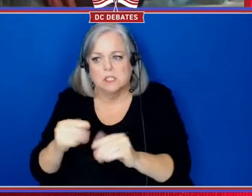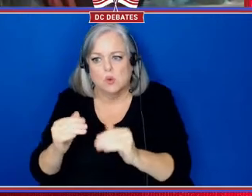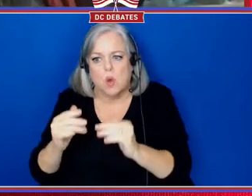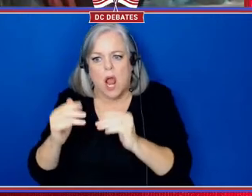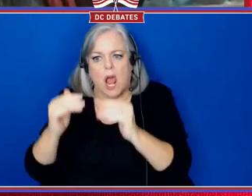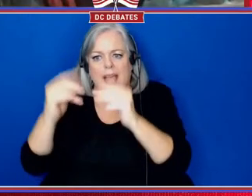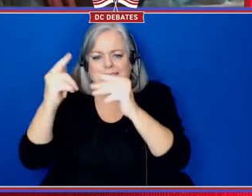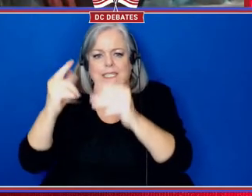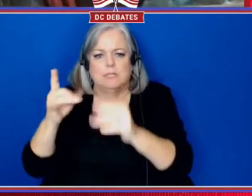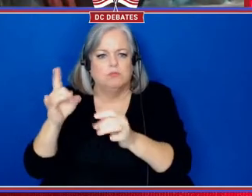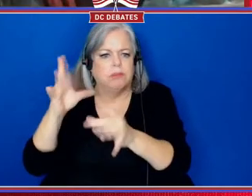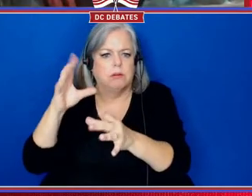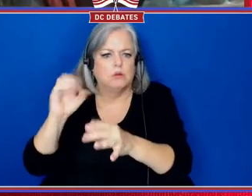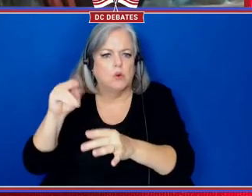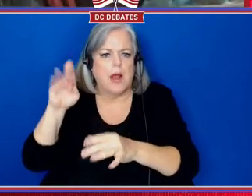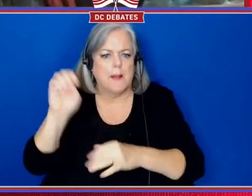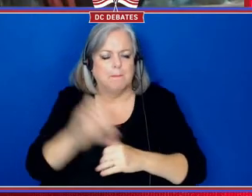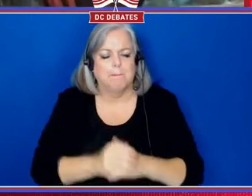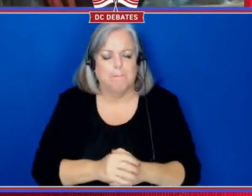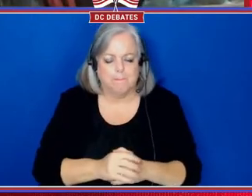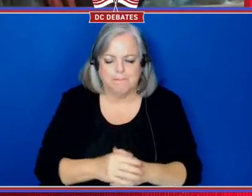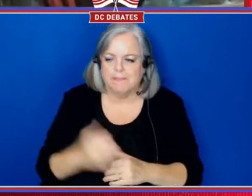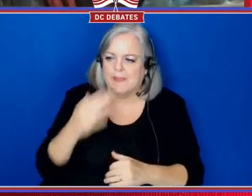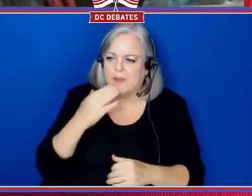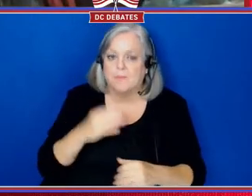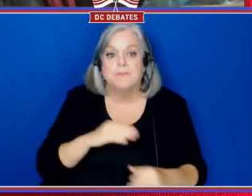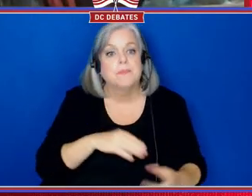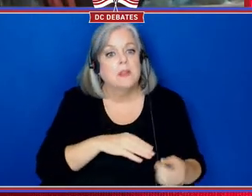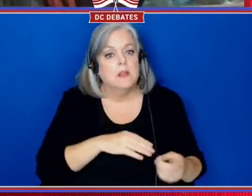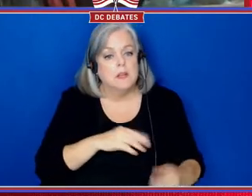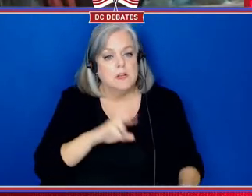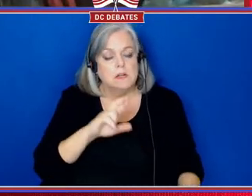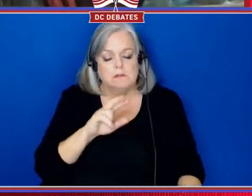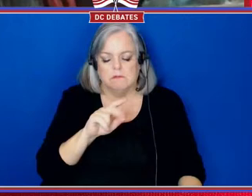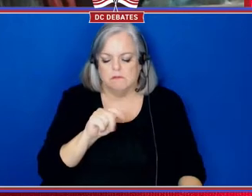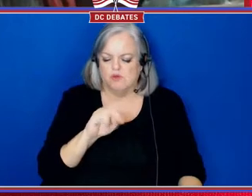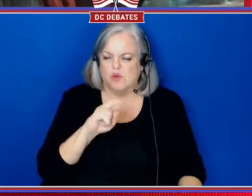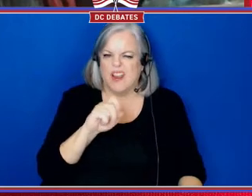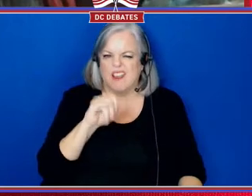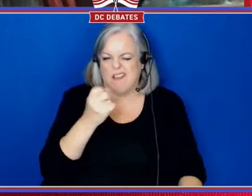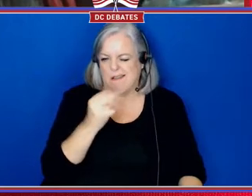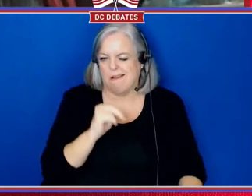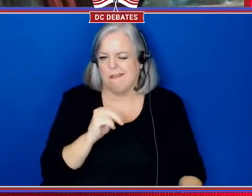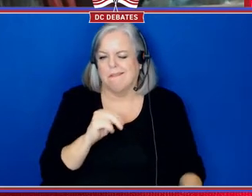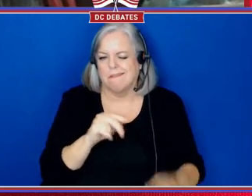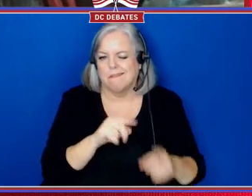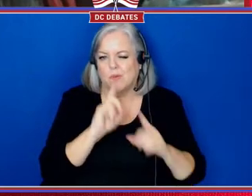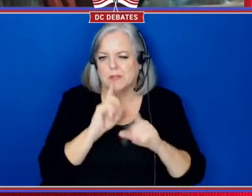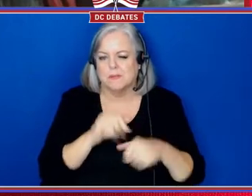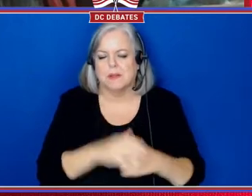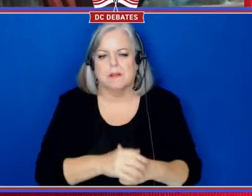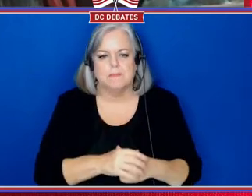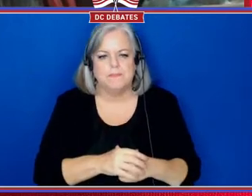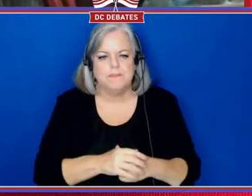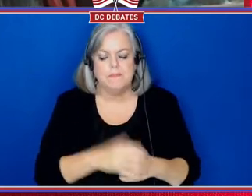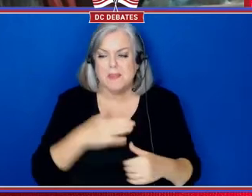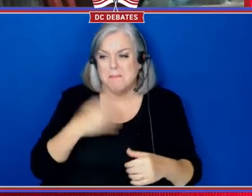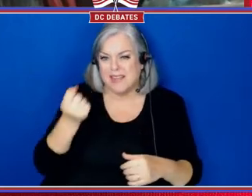rebuttal. Yes, thank you. It is my understanding that though a lot of those workers, it was probably about 20 at the time,